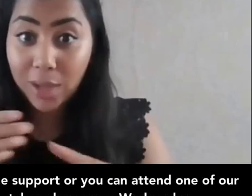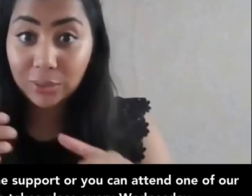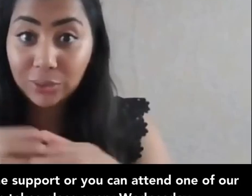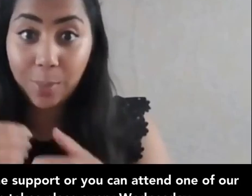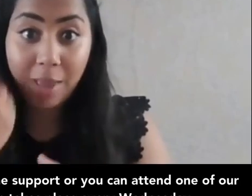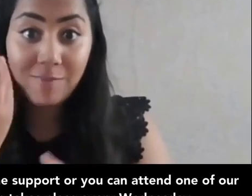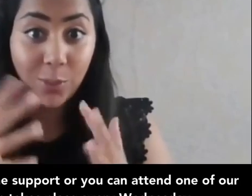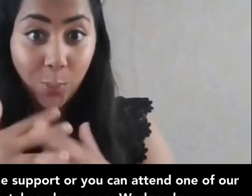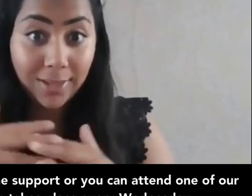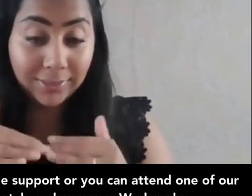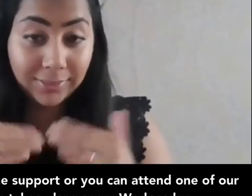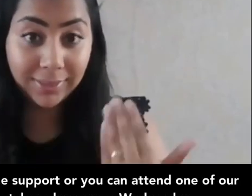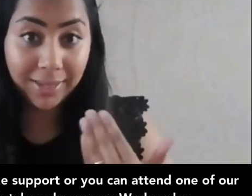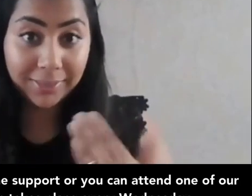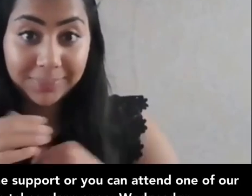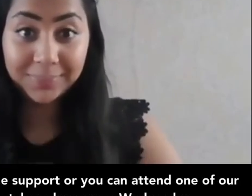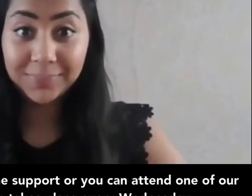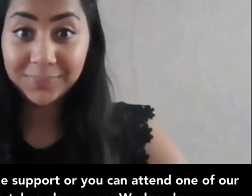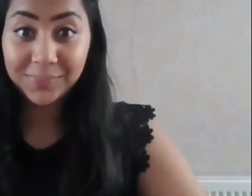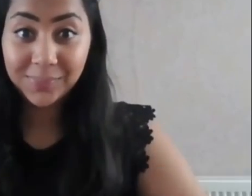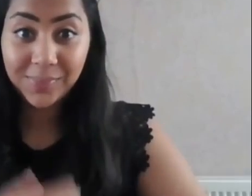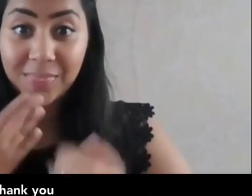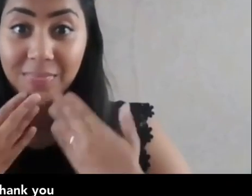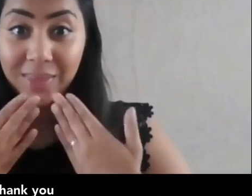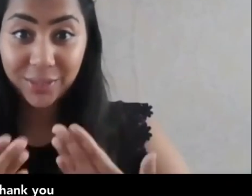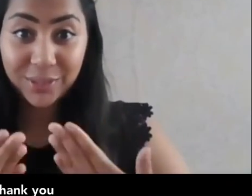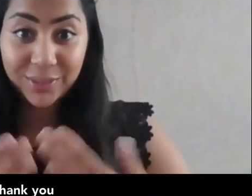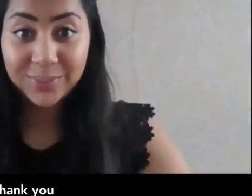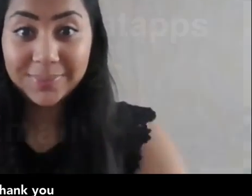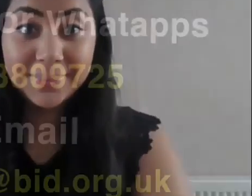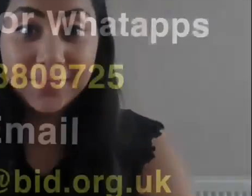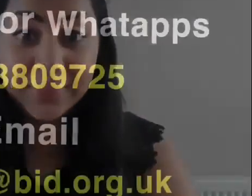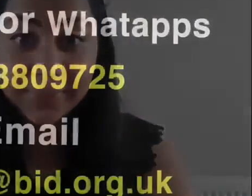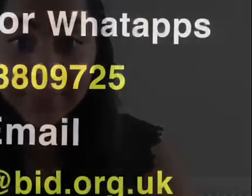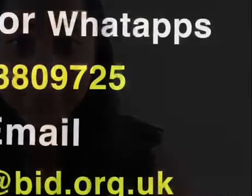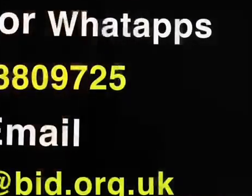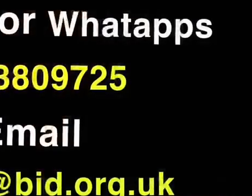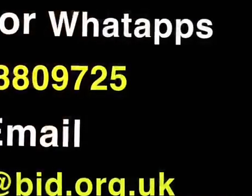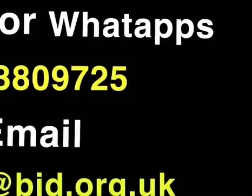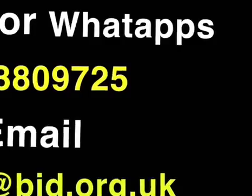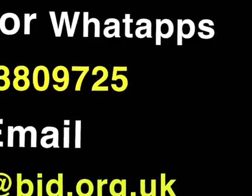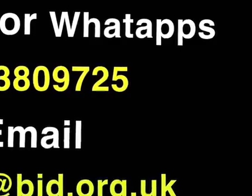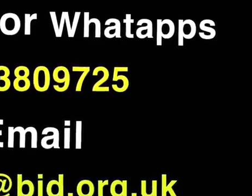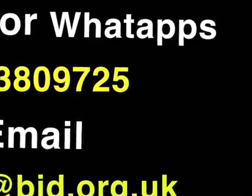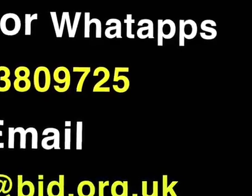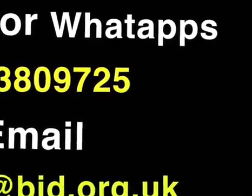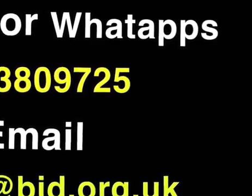can attend one of our digital workshops, which take place every Wednesday. Thank you.